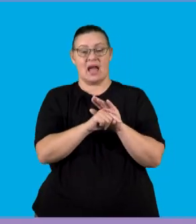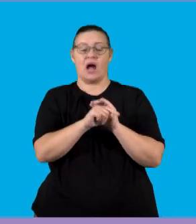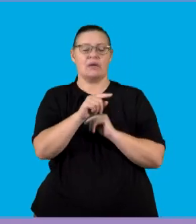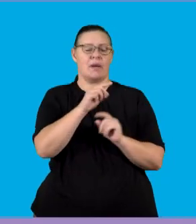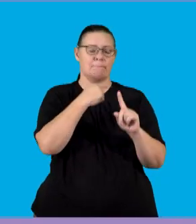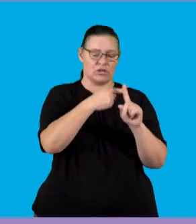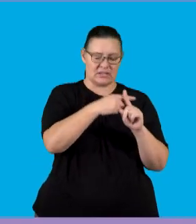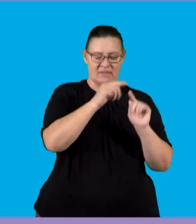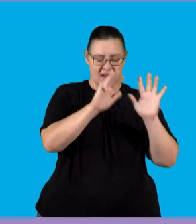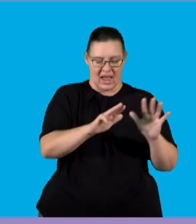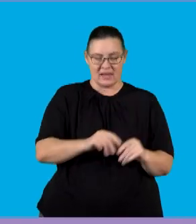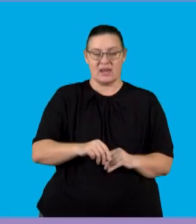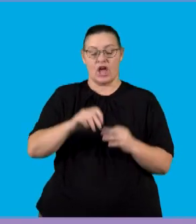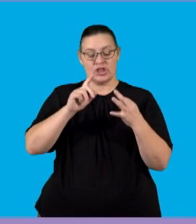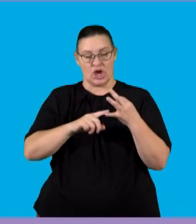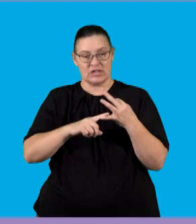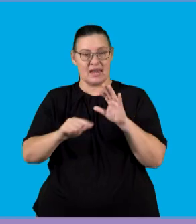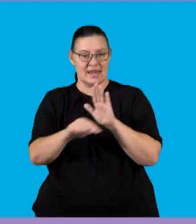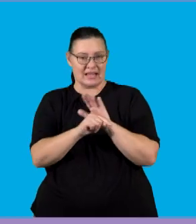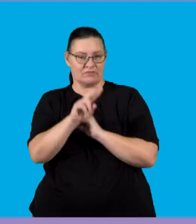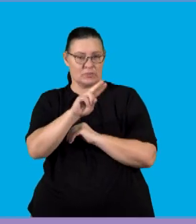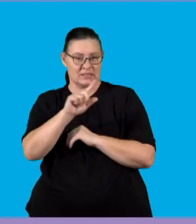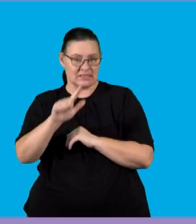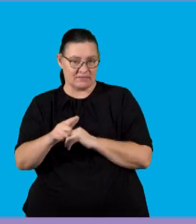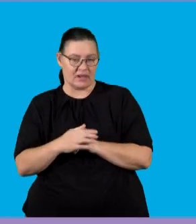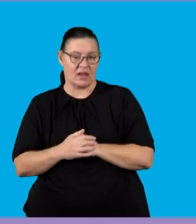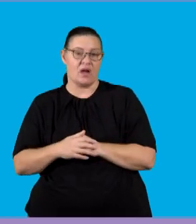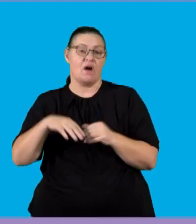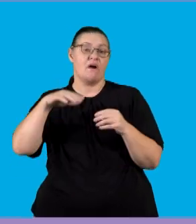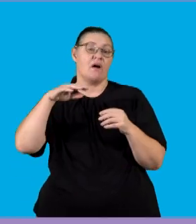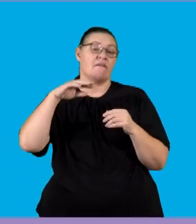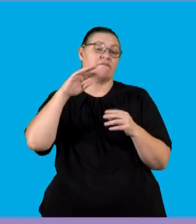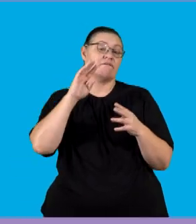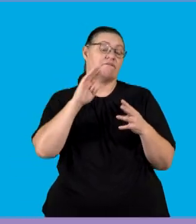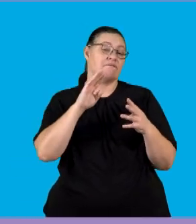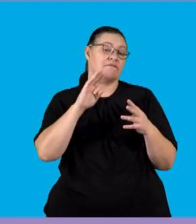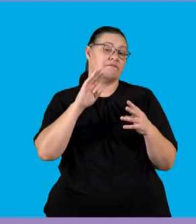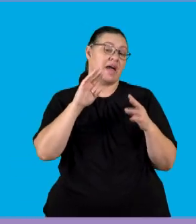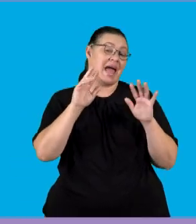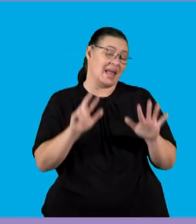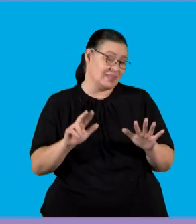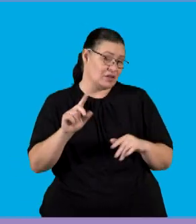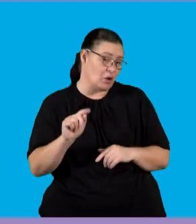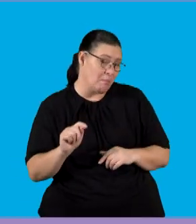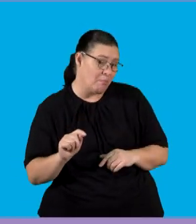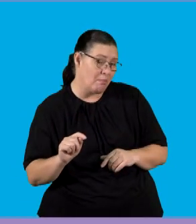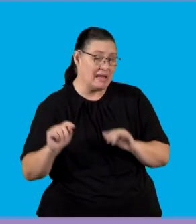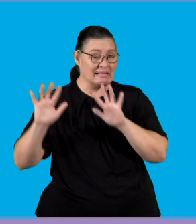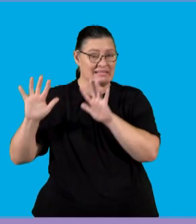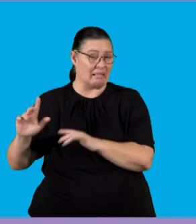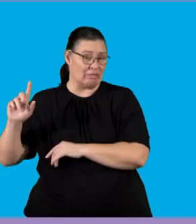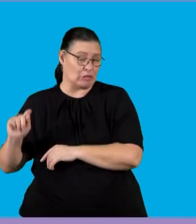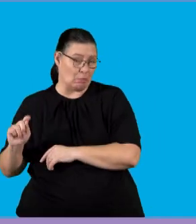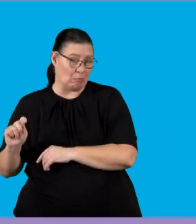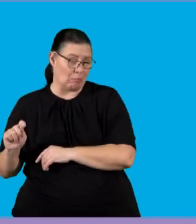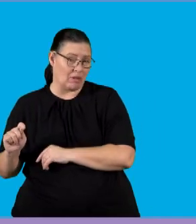+9, the third term as a -27, and what about the 8th term and the 10th term? Of